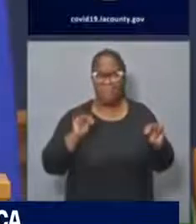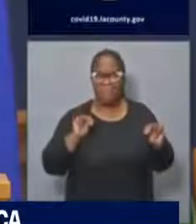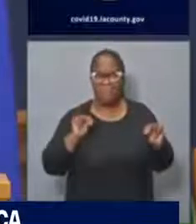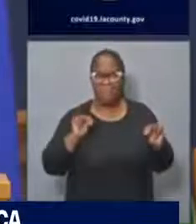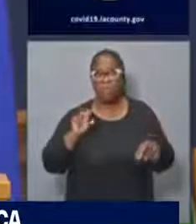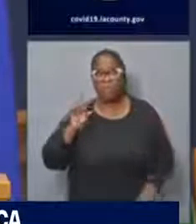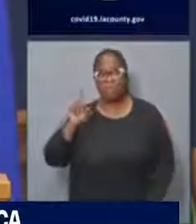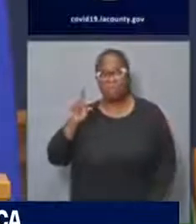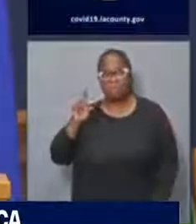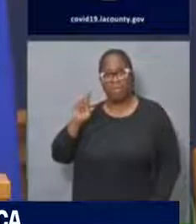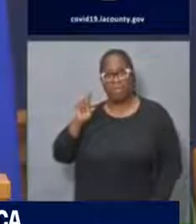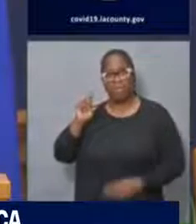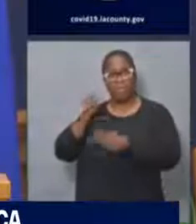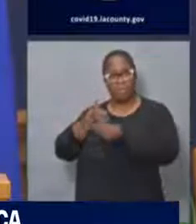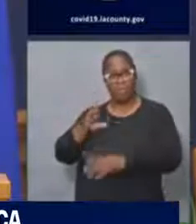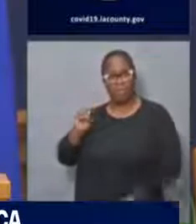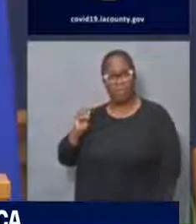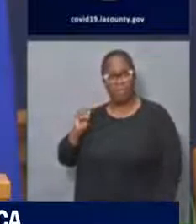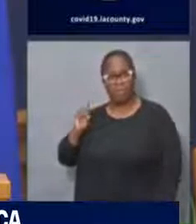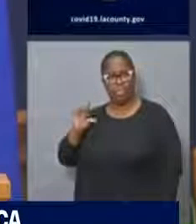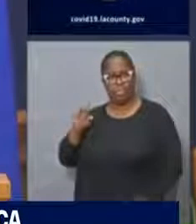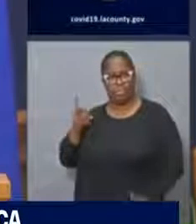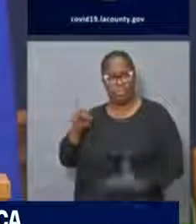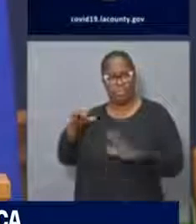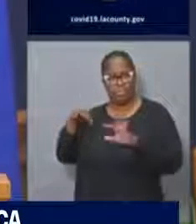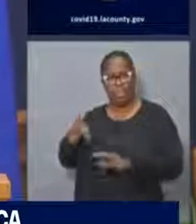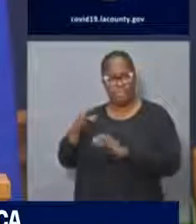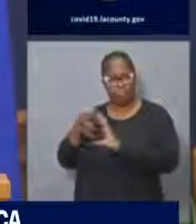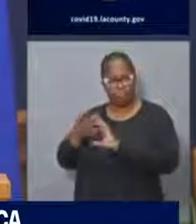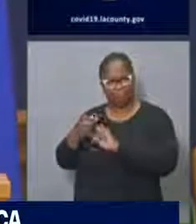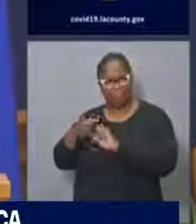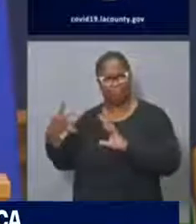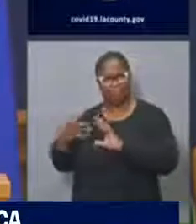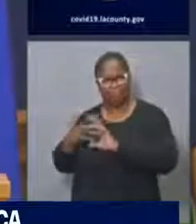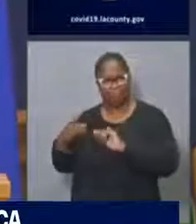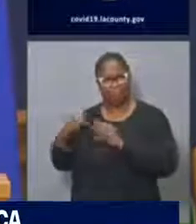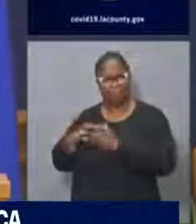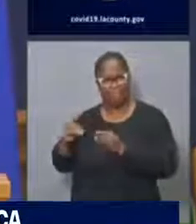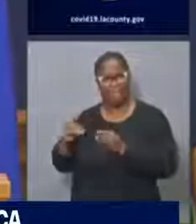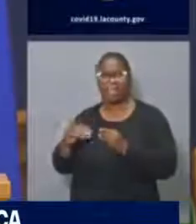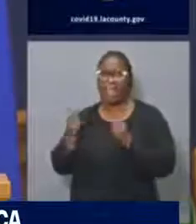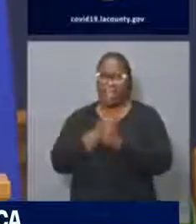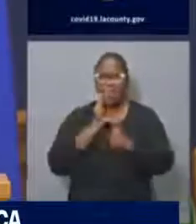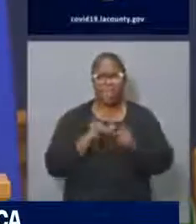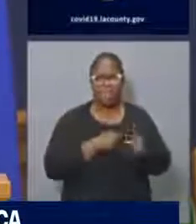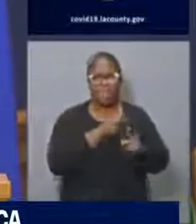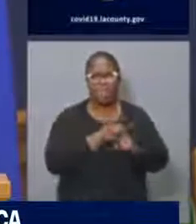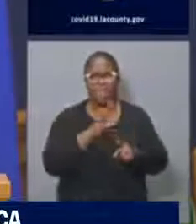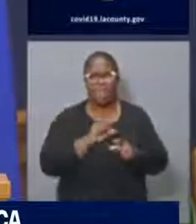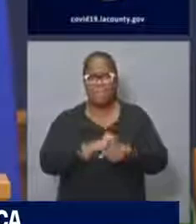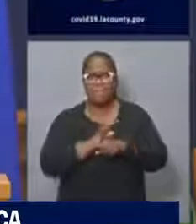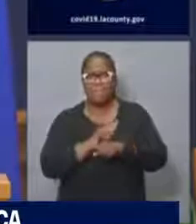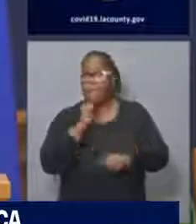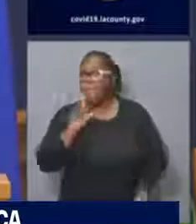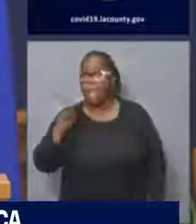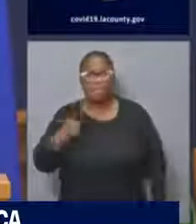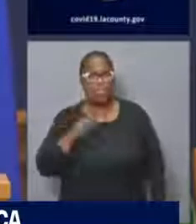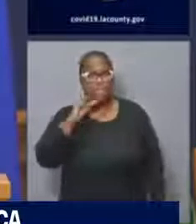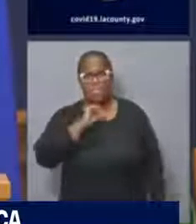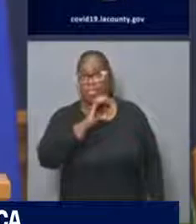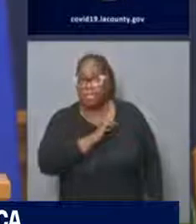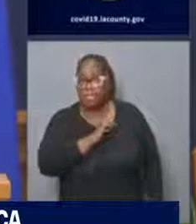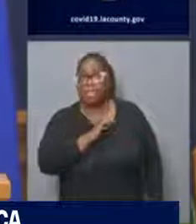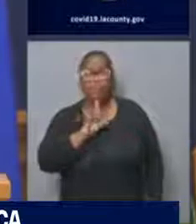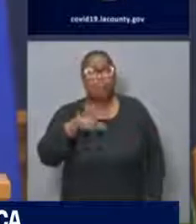today, everyone can be affected by this virus. It isn't the elderly, it isn't just people with underlying health conditions, it isn't